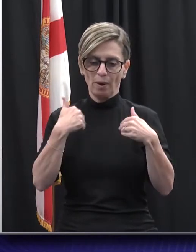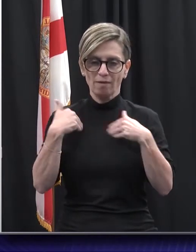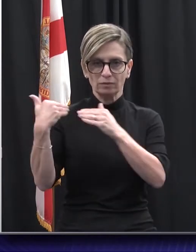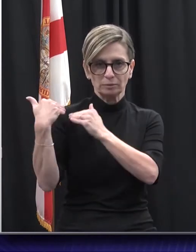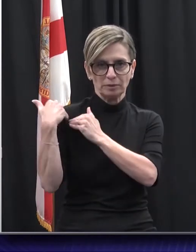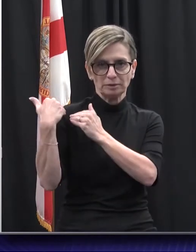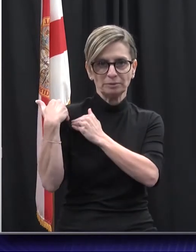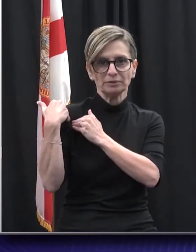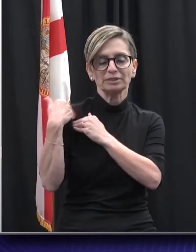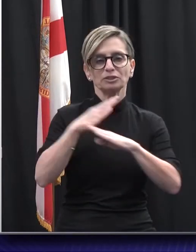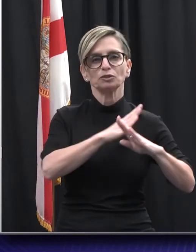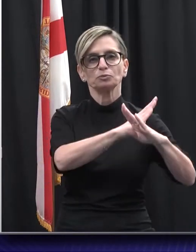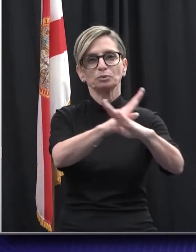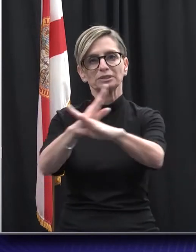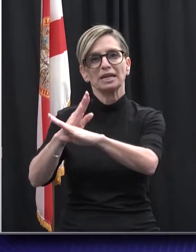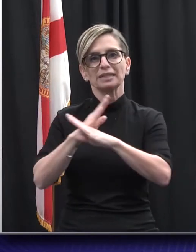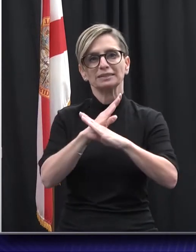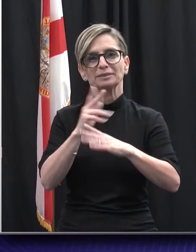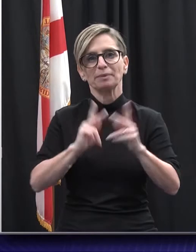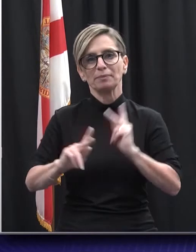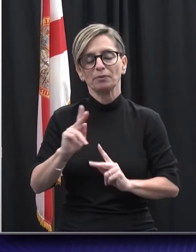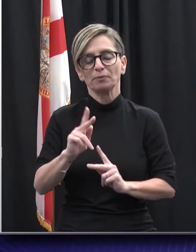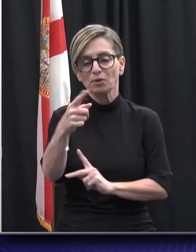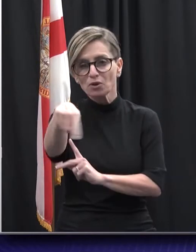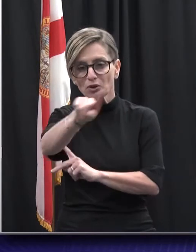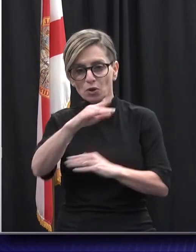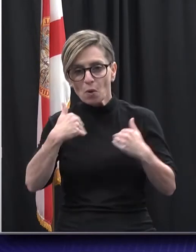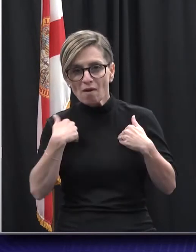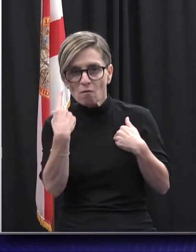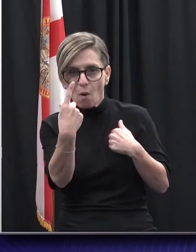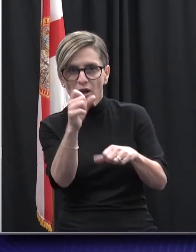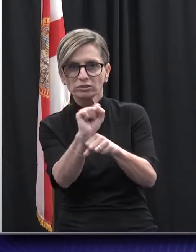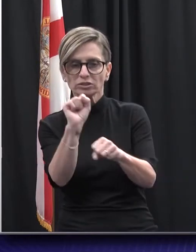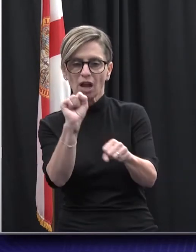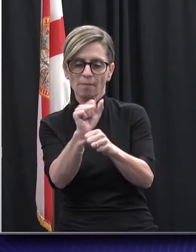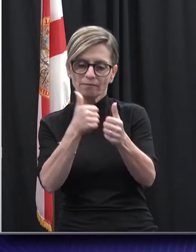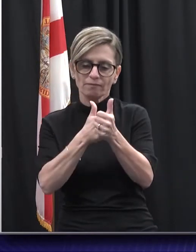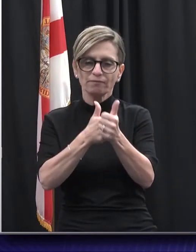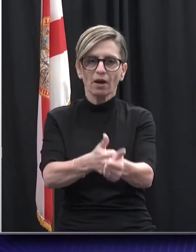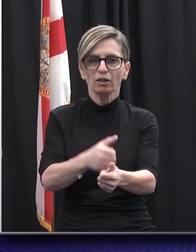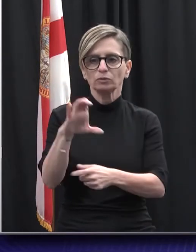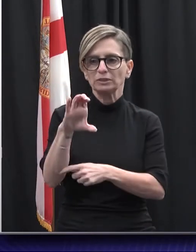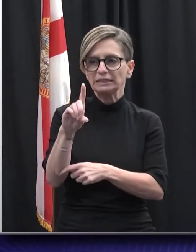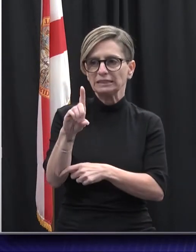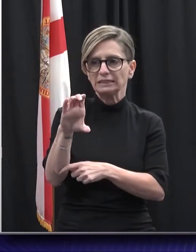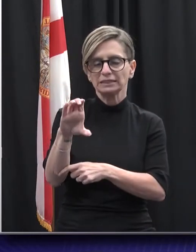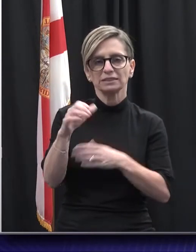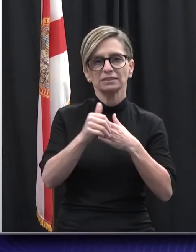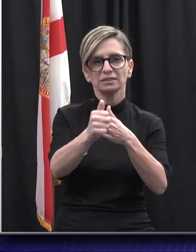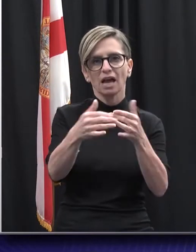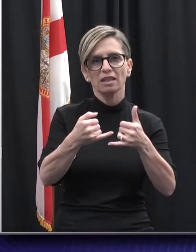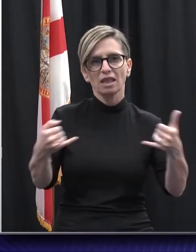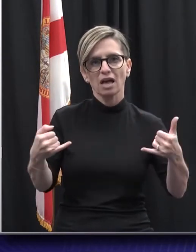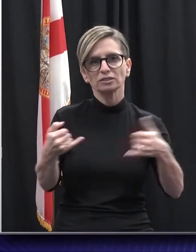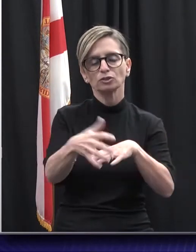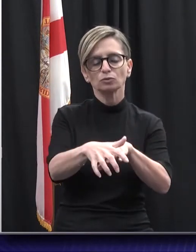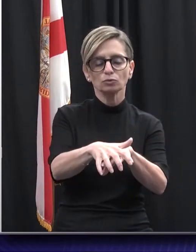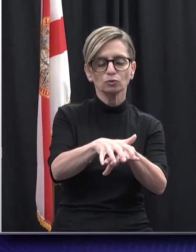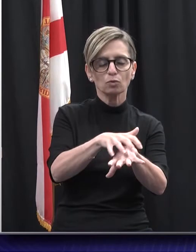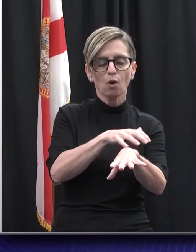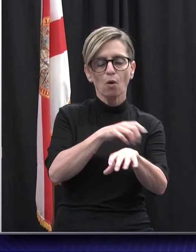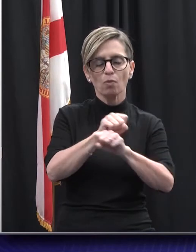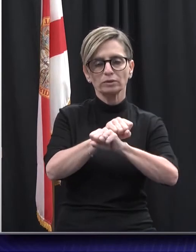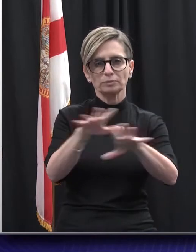citizens. You have one job: follow the CDC guidelines to slow the spread of this